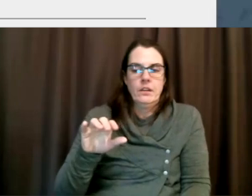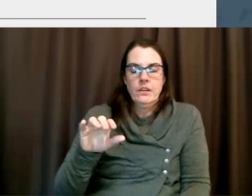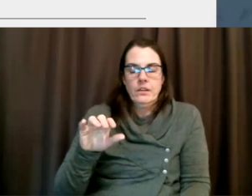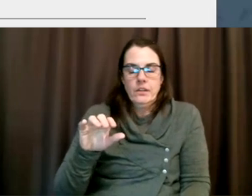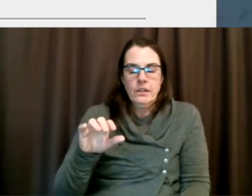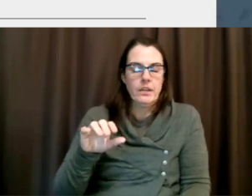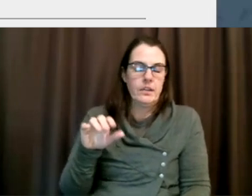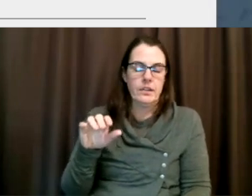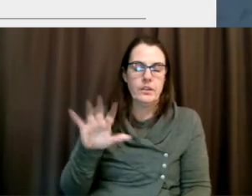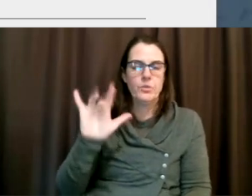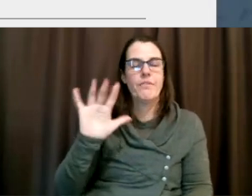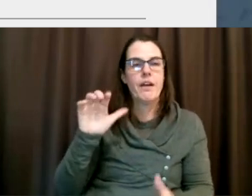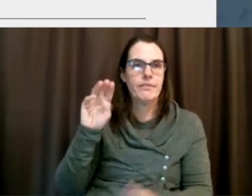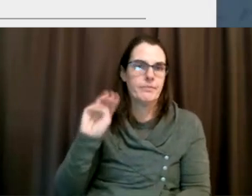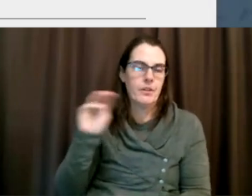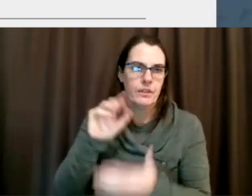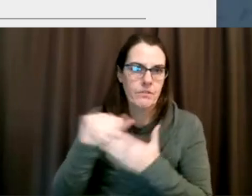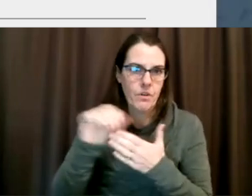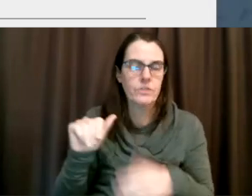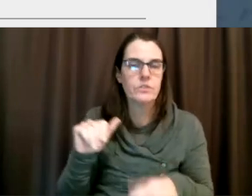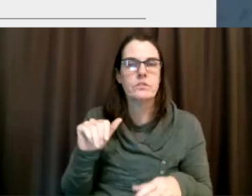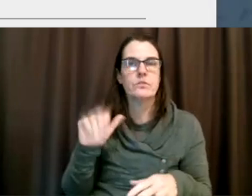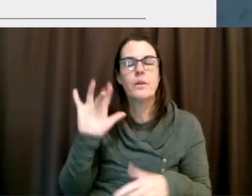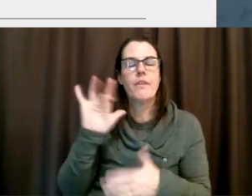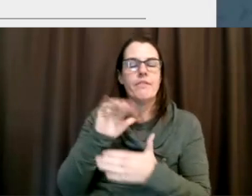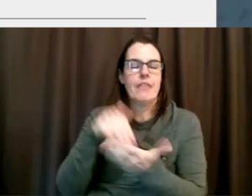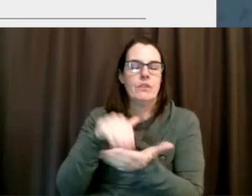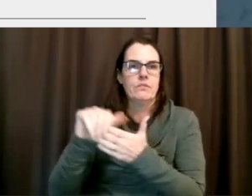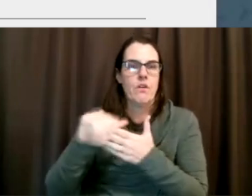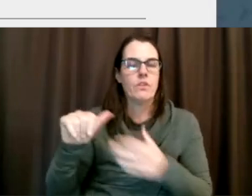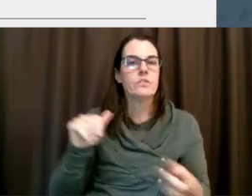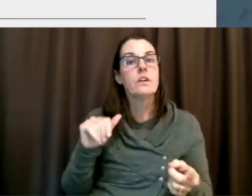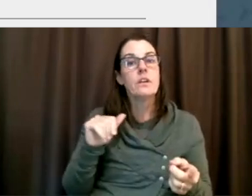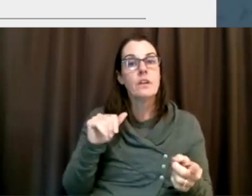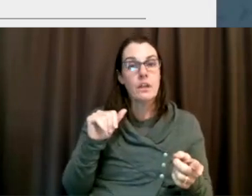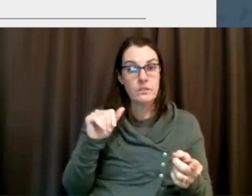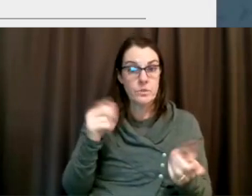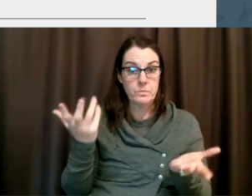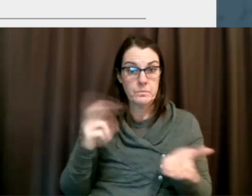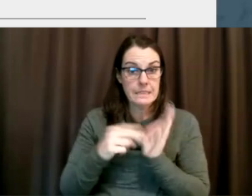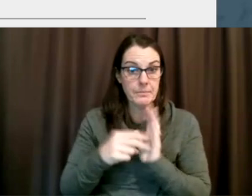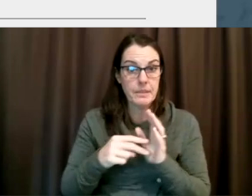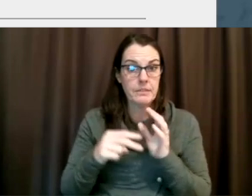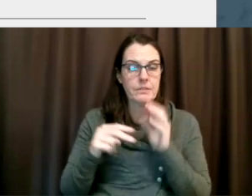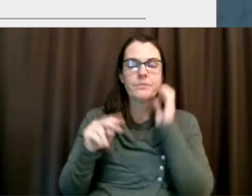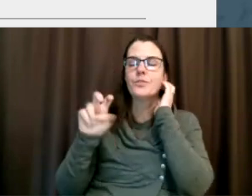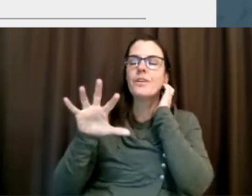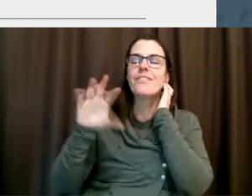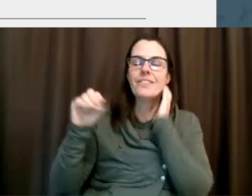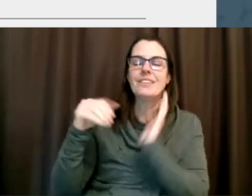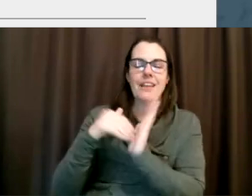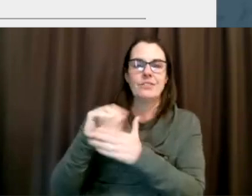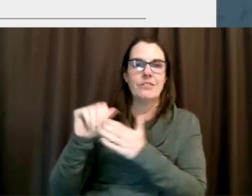a 75-25 match. So what this means is the awarding agency is going to provide 75% of the